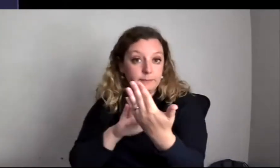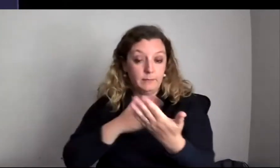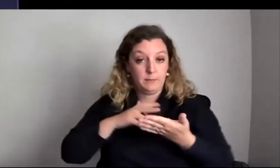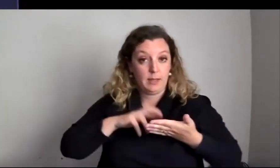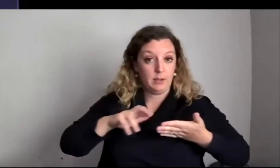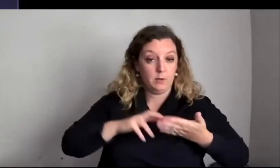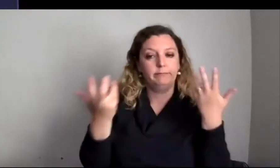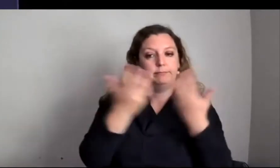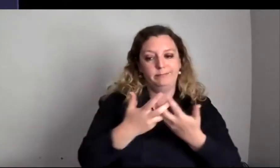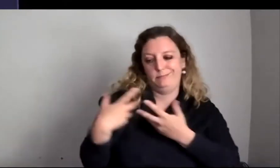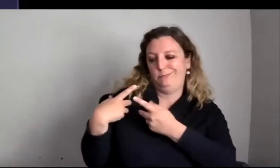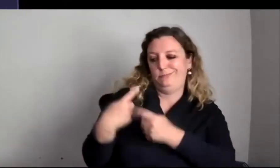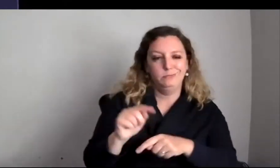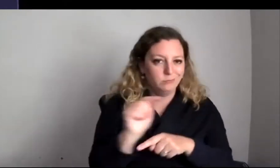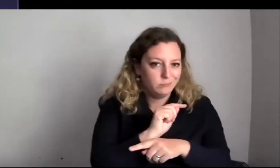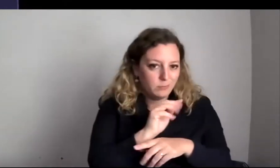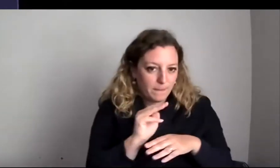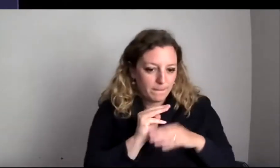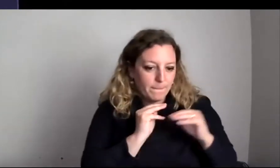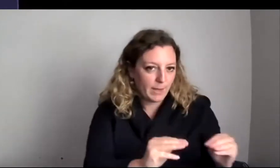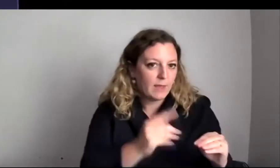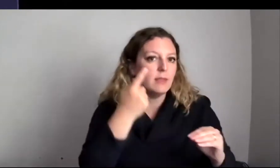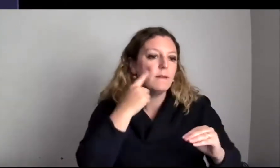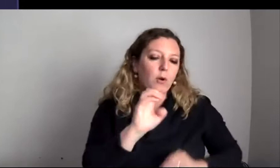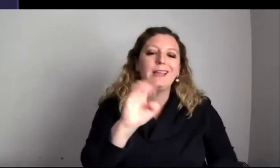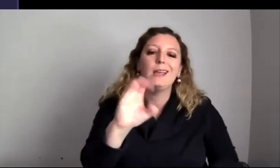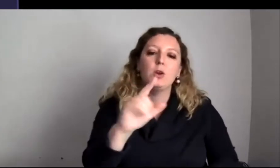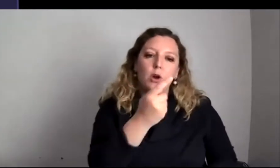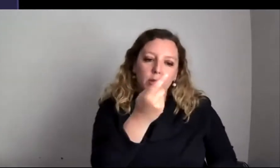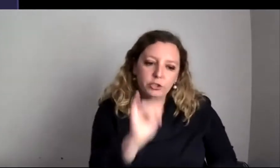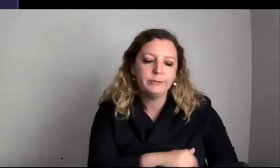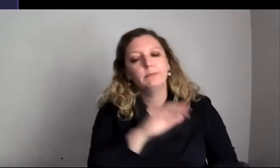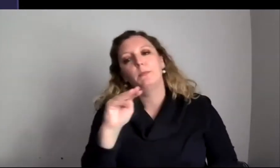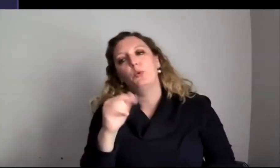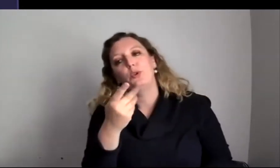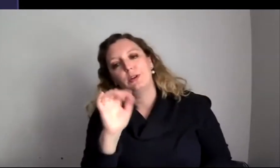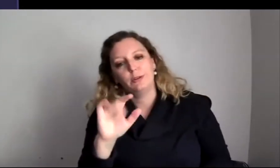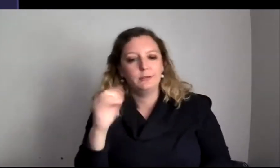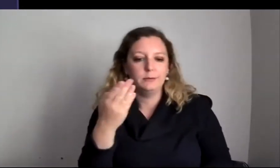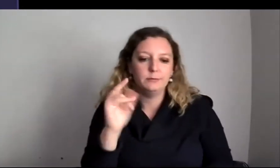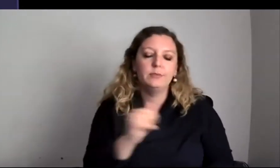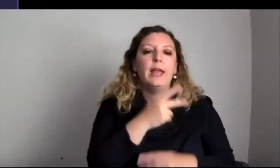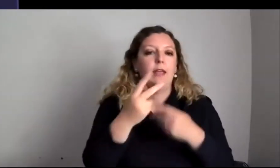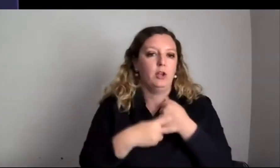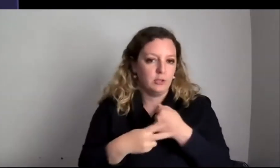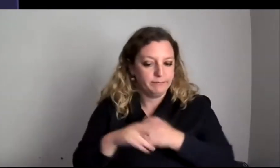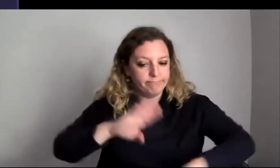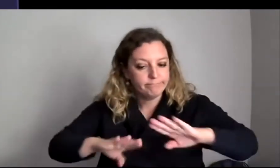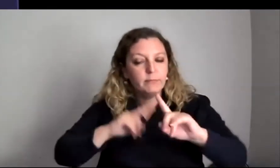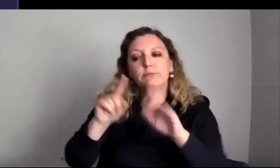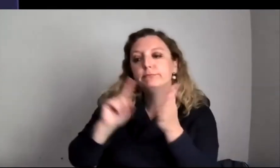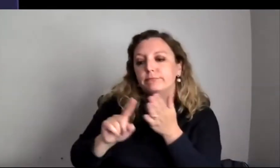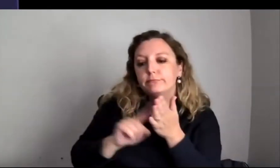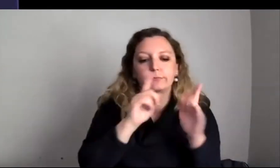research combines traditional methods in primate behavioral ecology, molecular ecology, and conservation biology to investigate